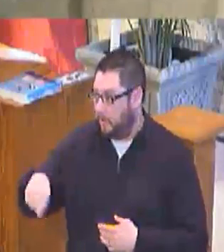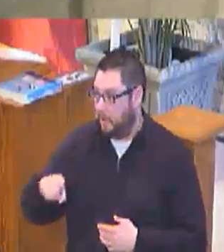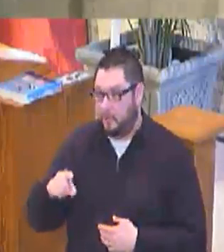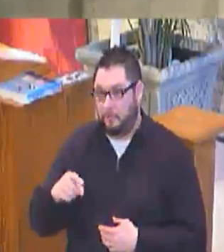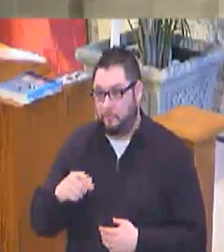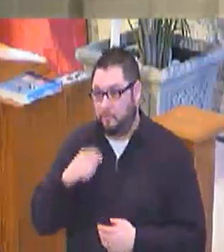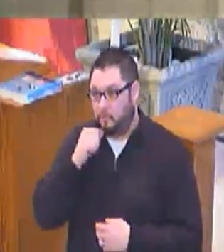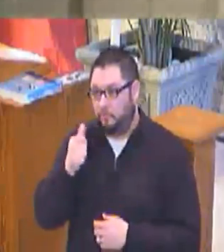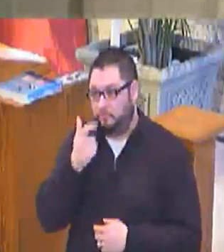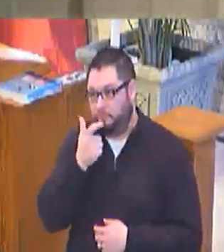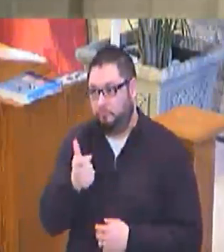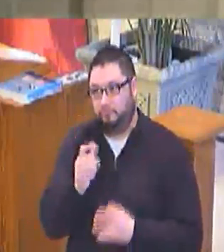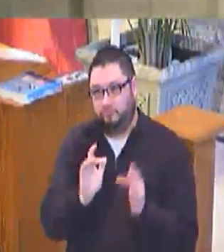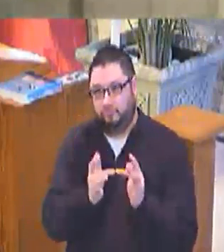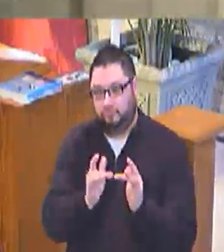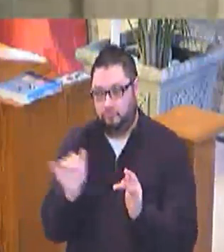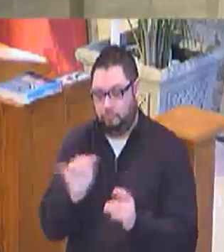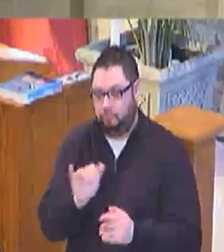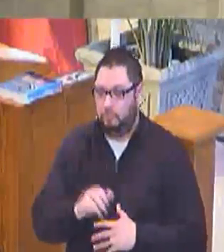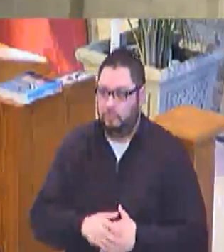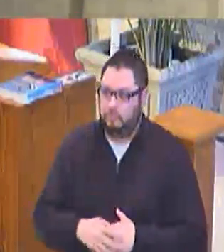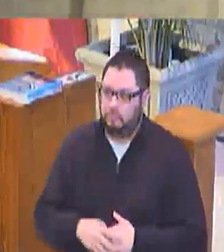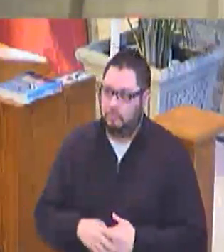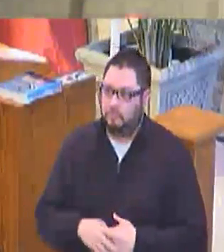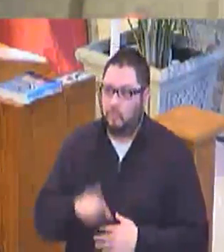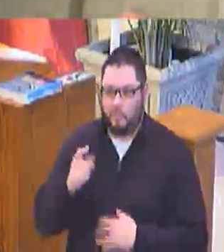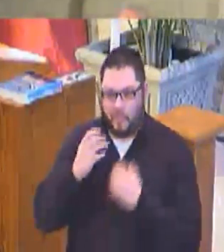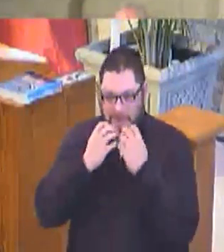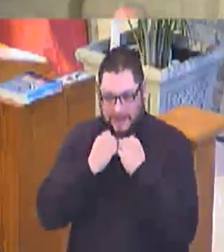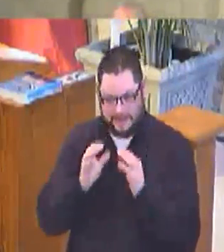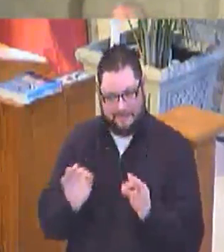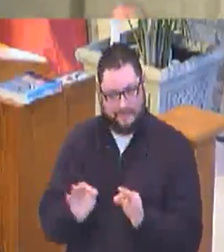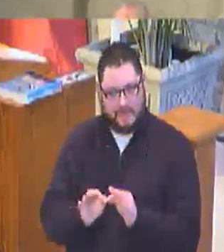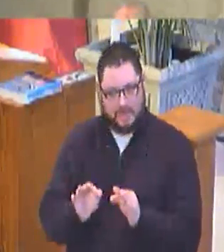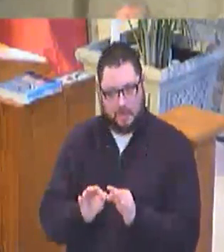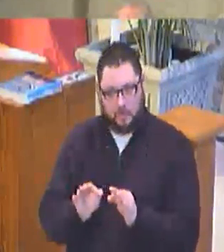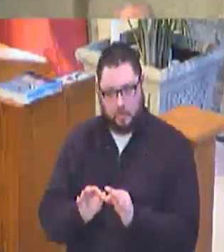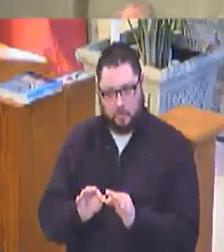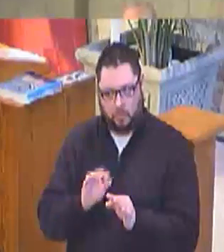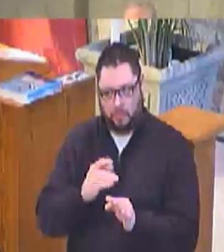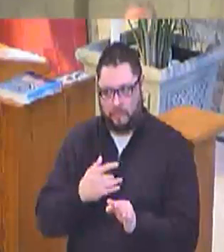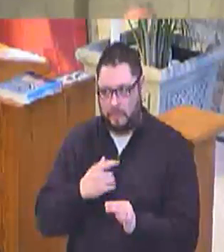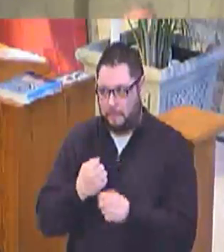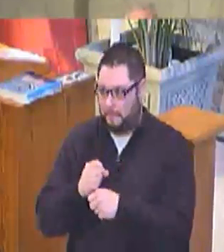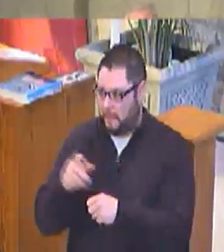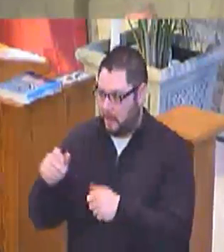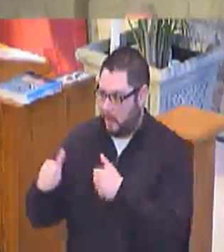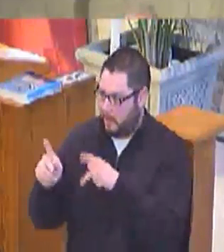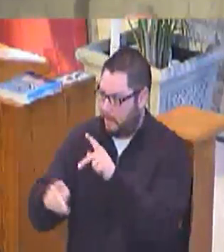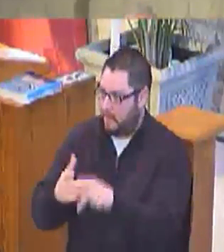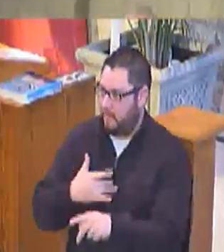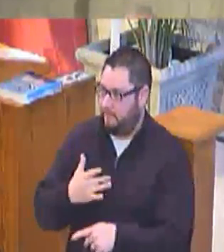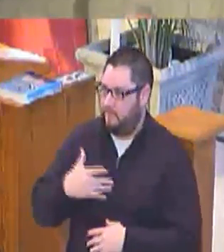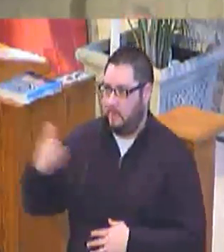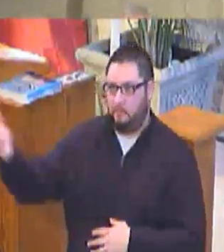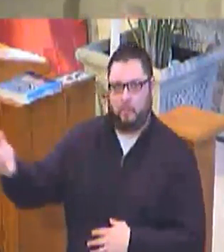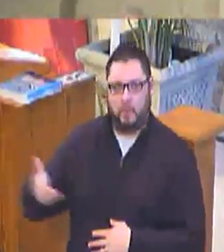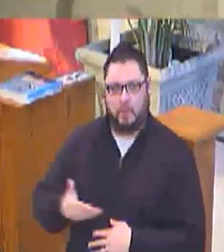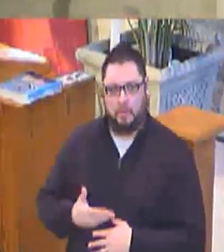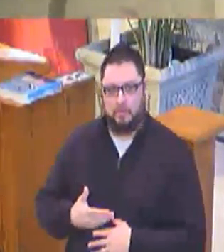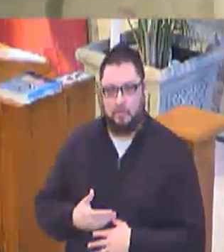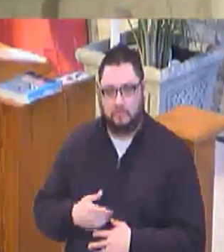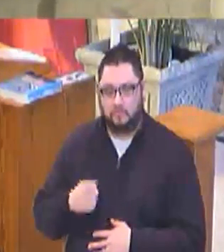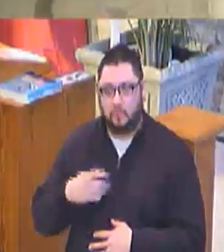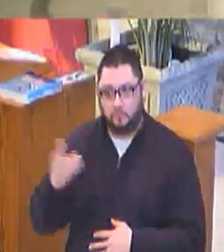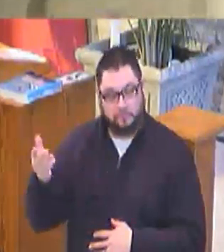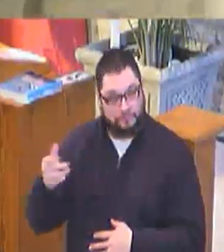us online today as well. You know, one of our core values here is that value of welcoming. And therefore, we